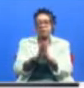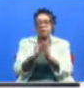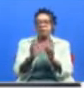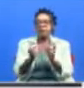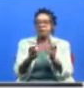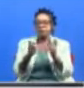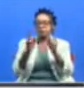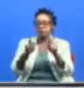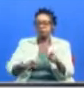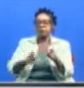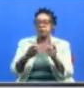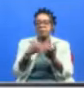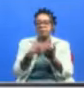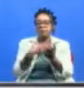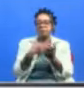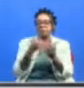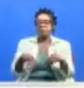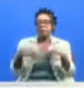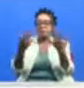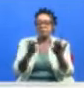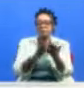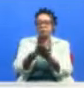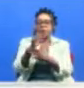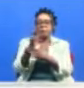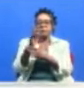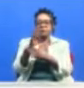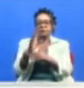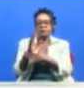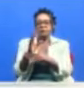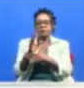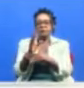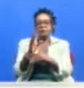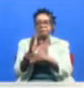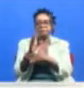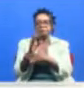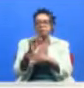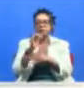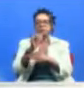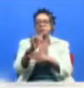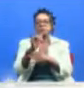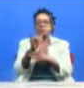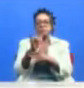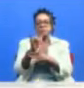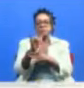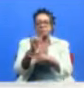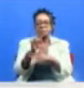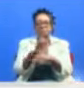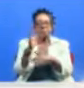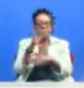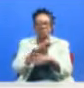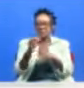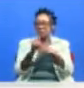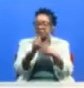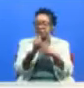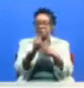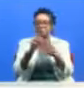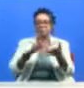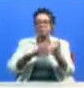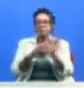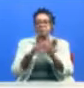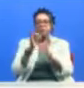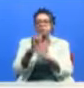be exclusively relayed through KBC. These directives are not merely misguided. They are